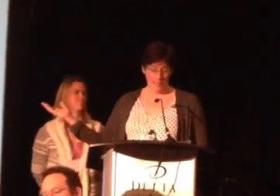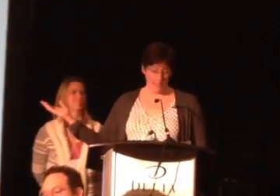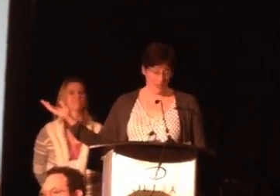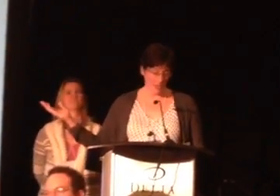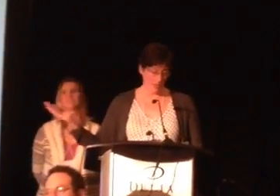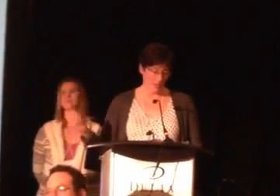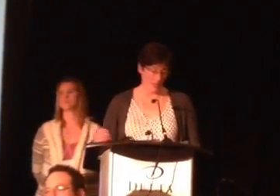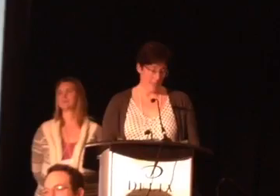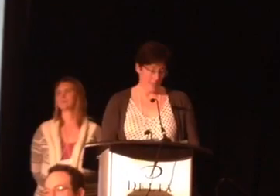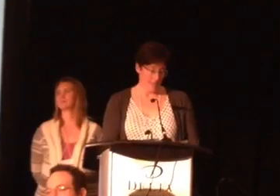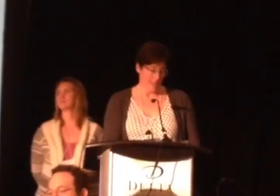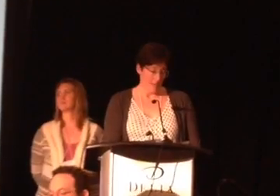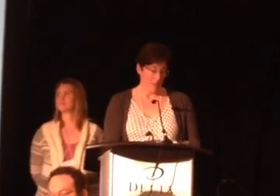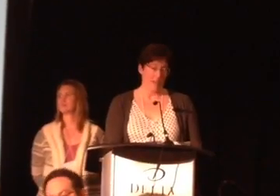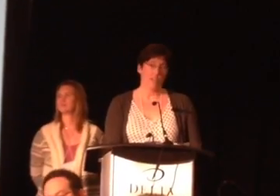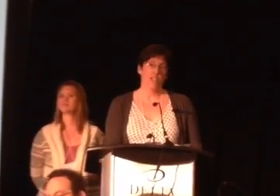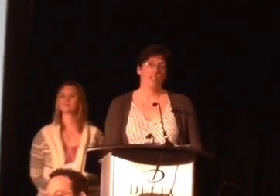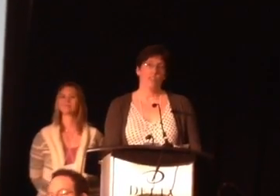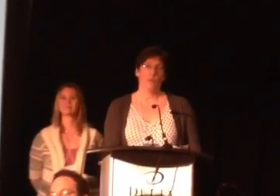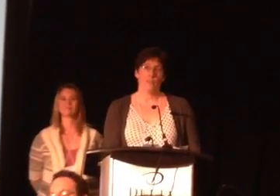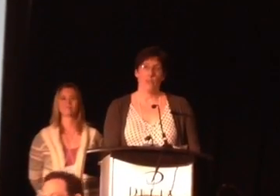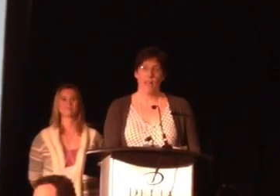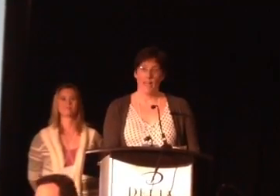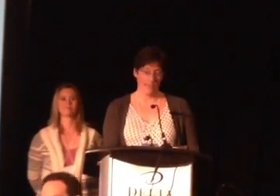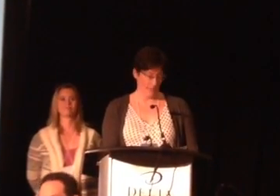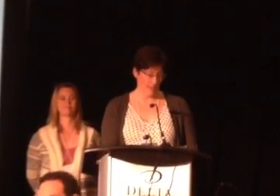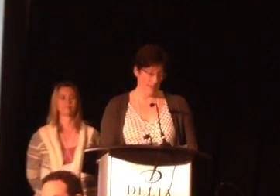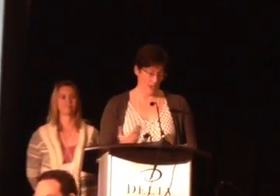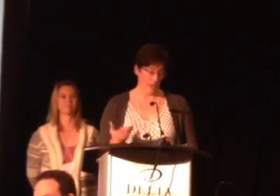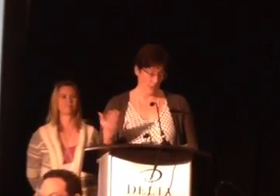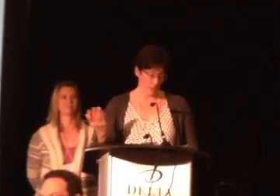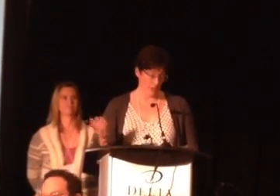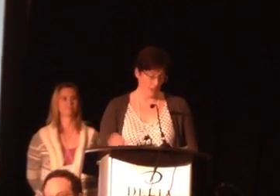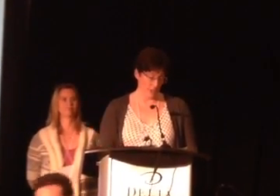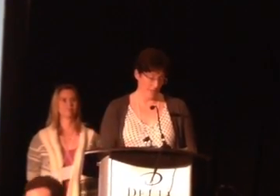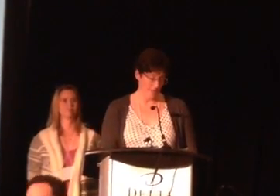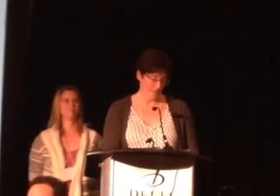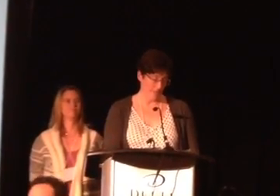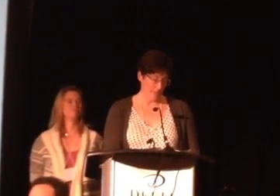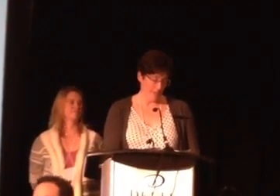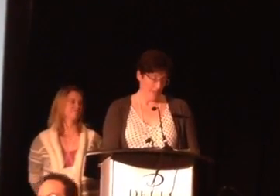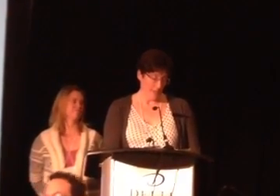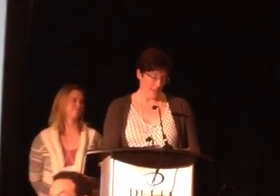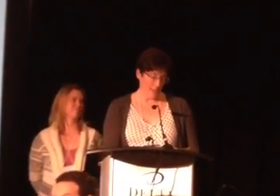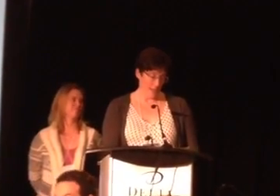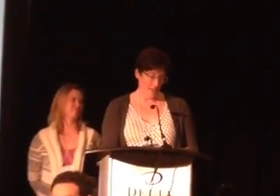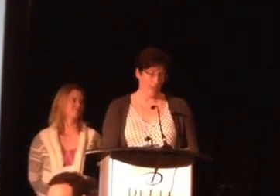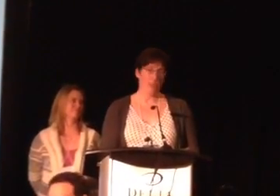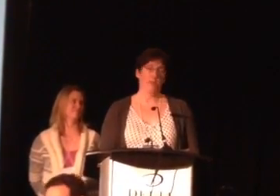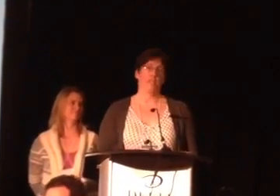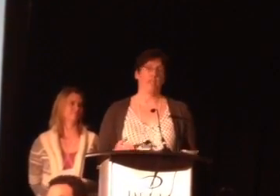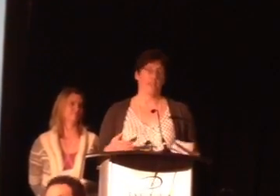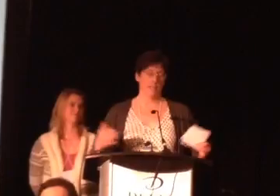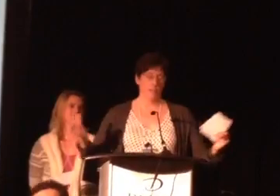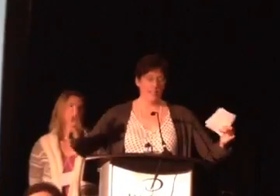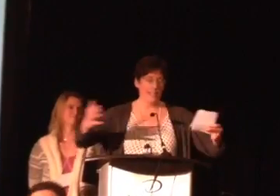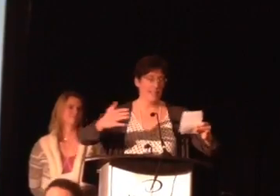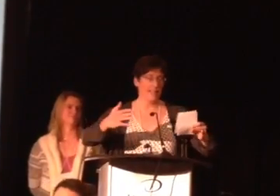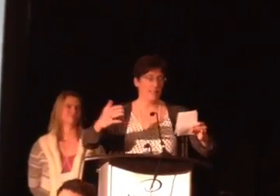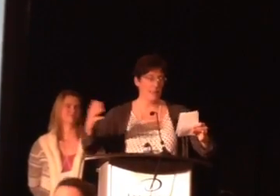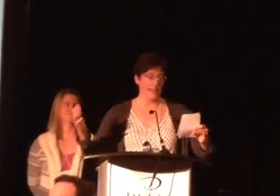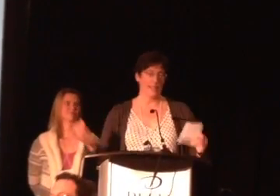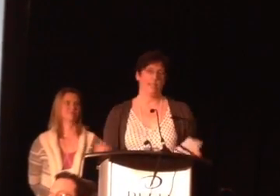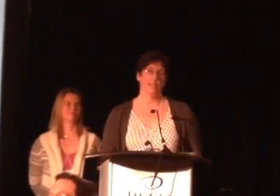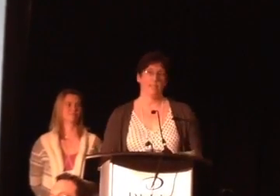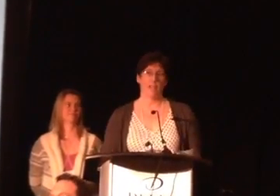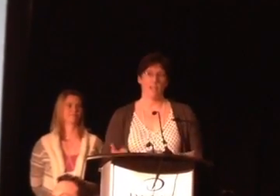cracks and the chips, where the changes will or have occurred or will occur. This kind of vulnerability creates